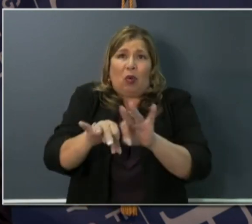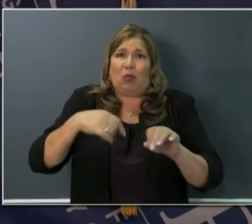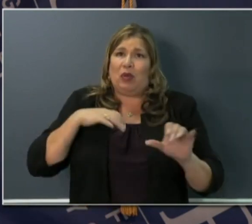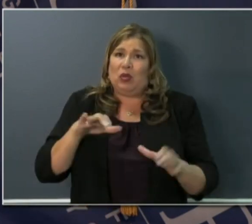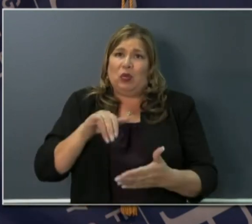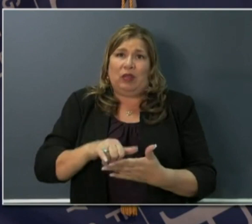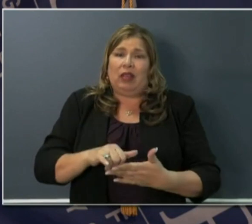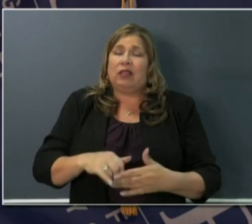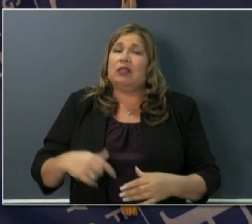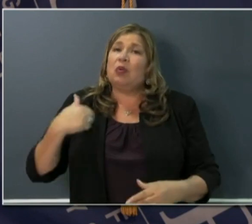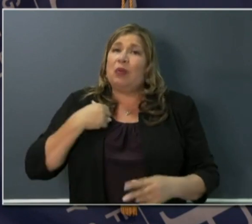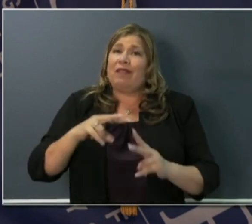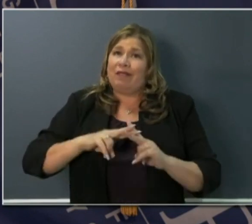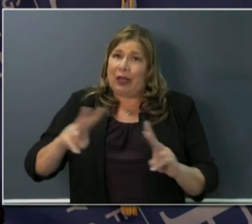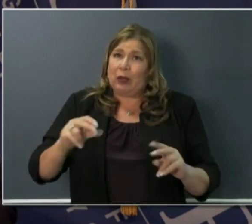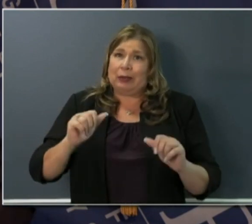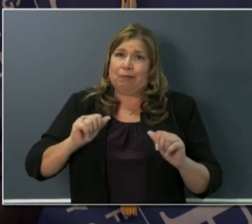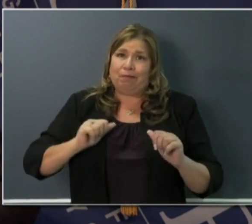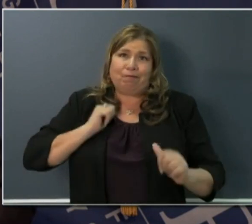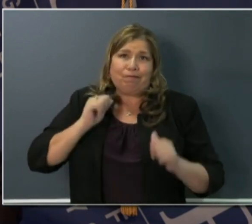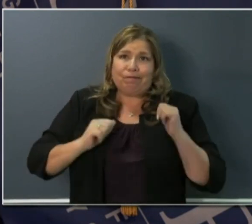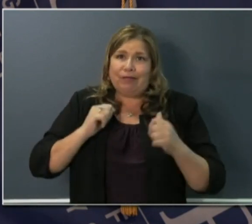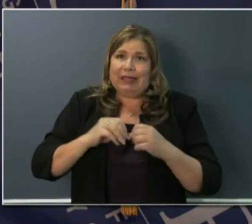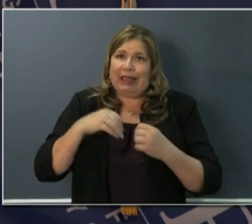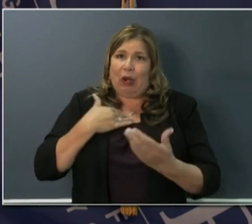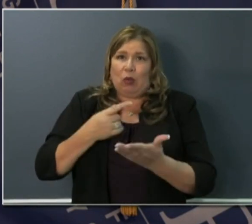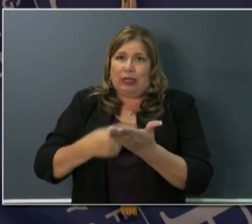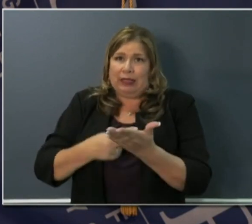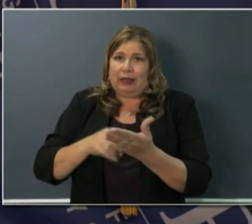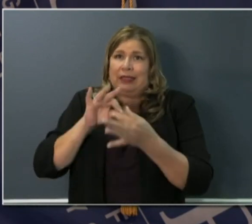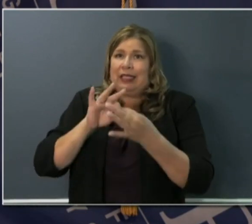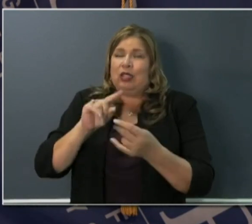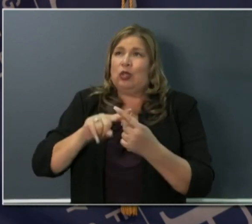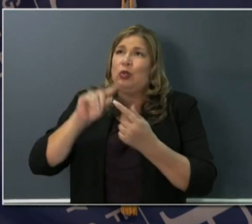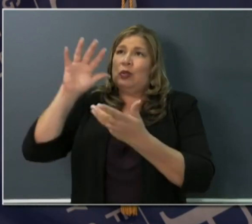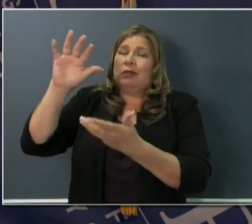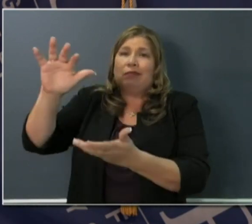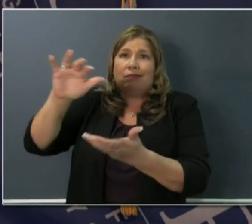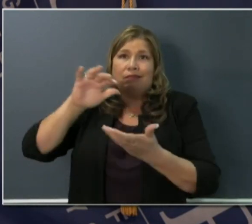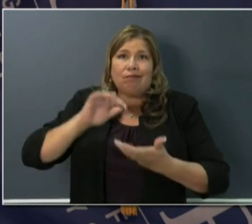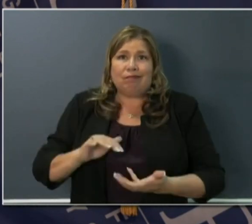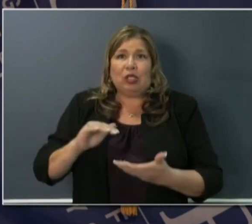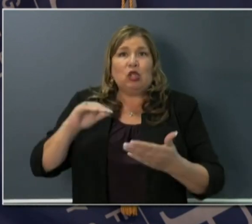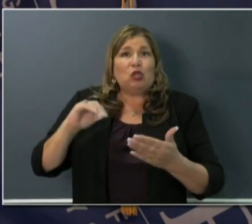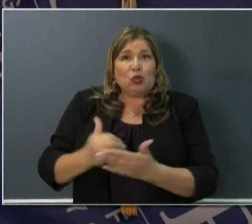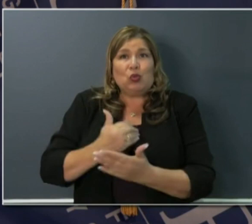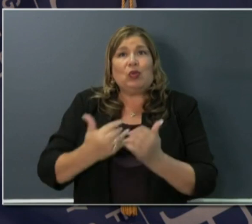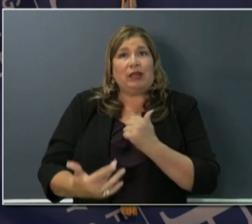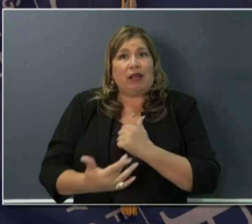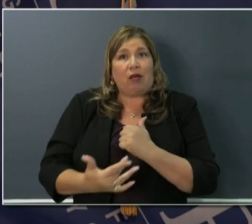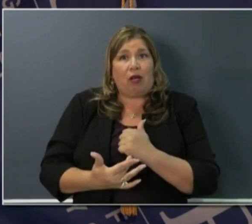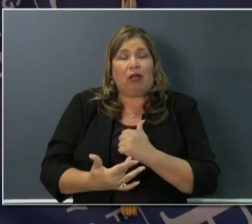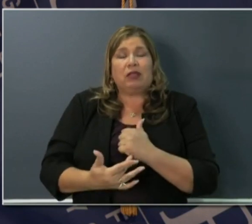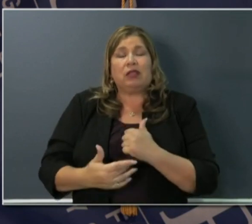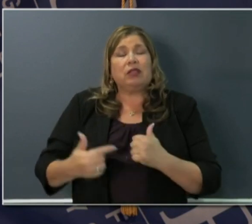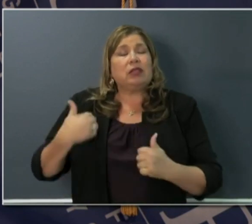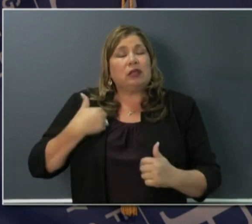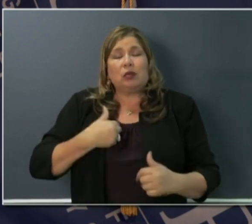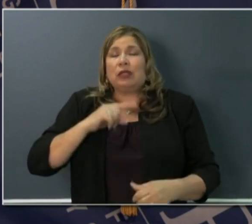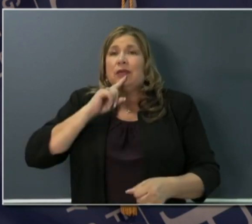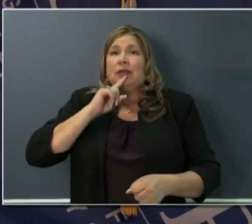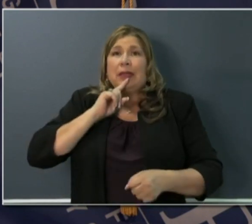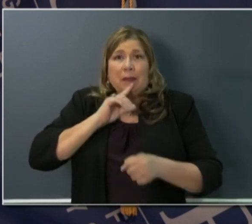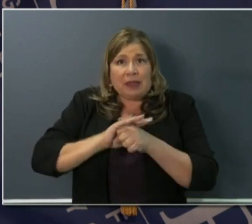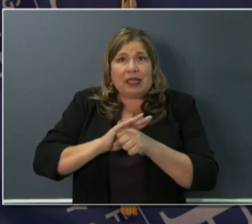in some of our discussions around procurement of new technologies. And we are committed to